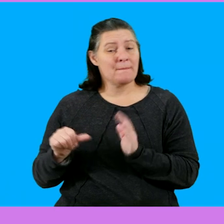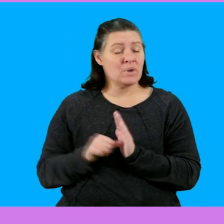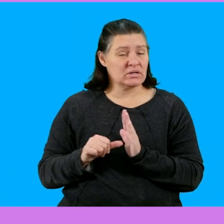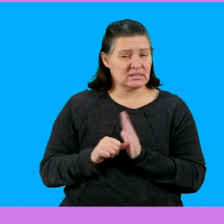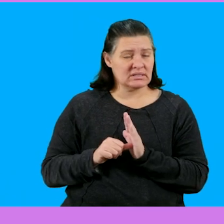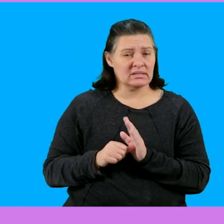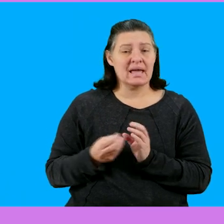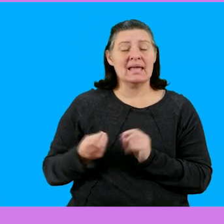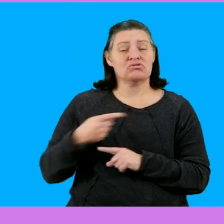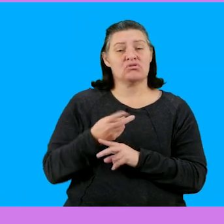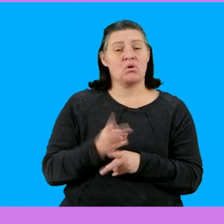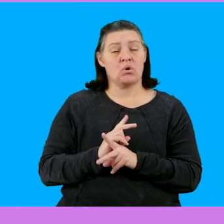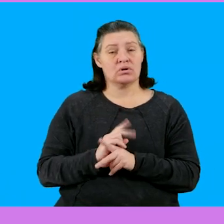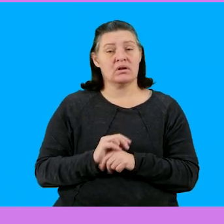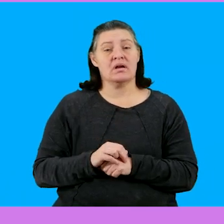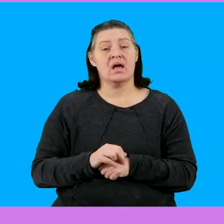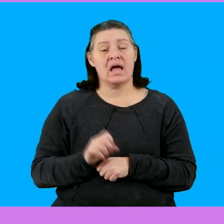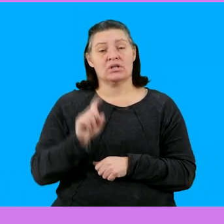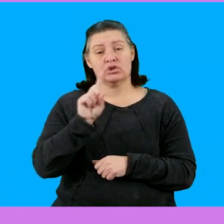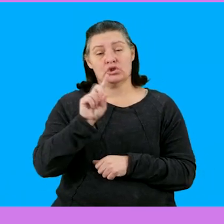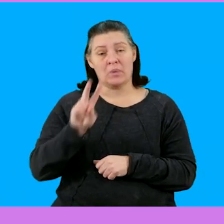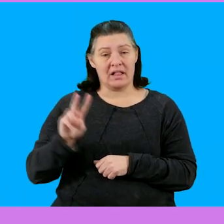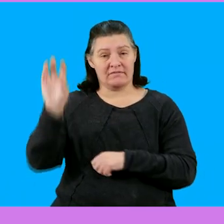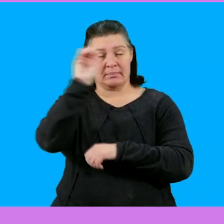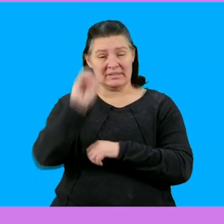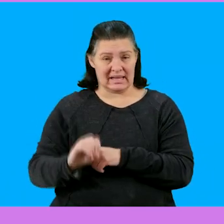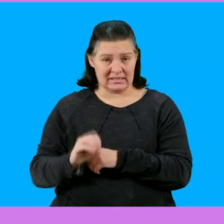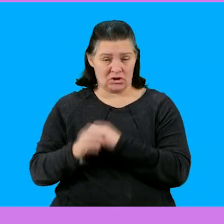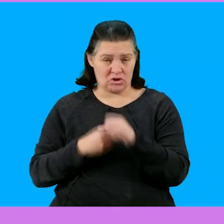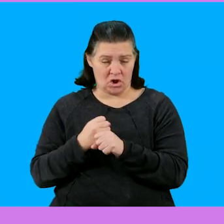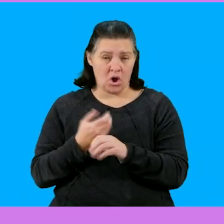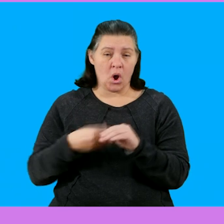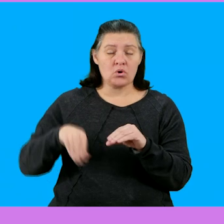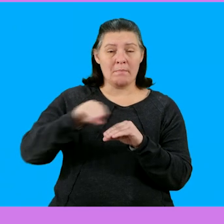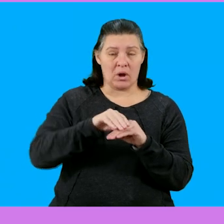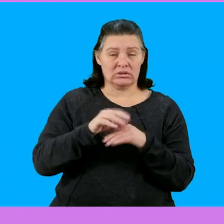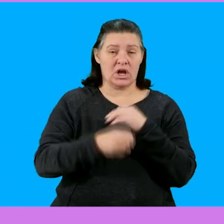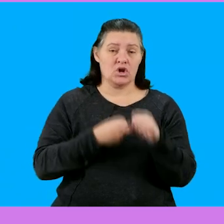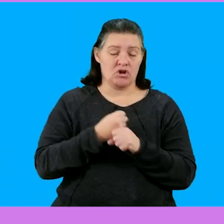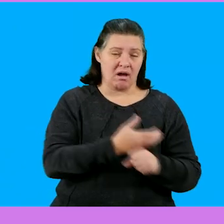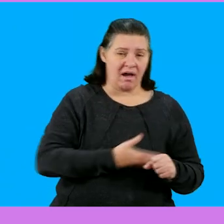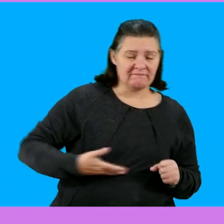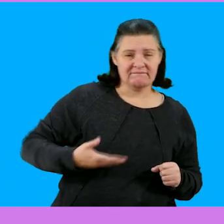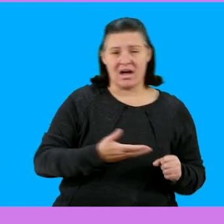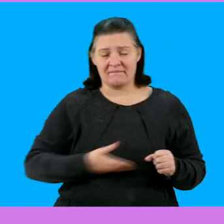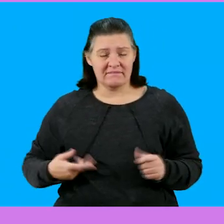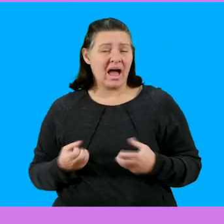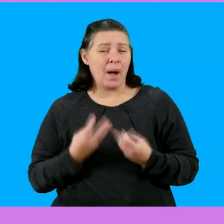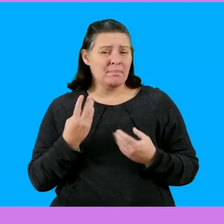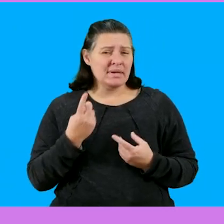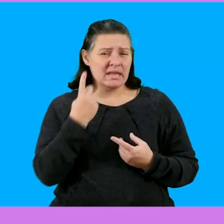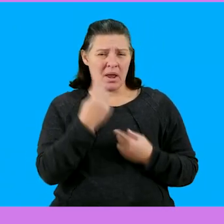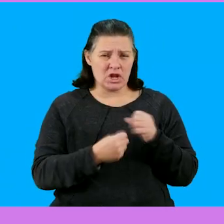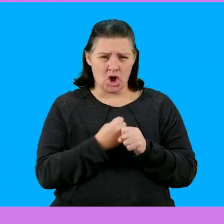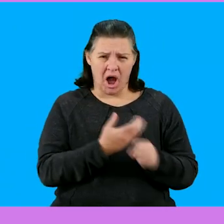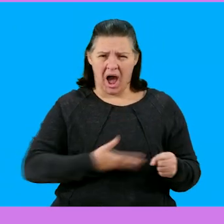important here, the interest of the loan is charged as 12% per annum, compounded half yearly. All right, how many half years